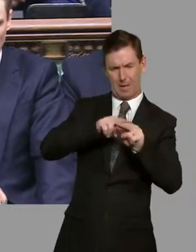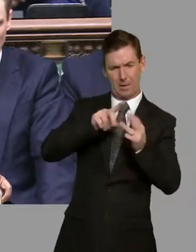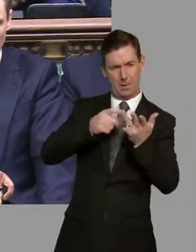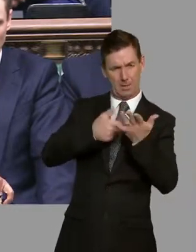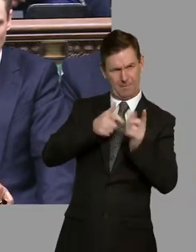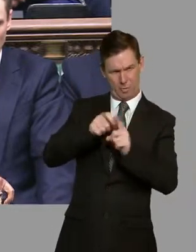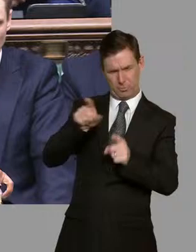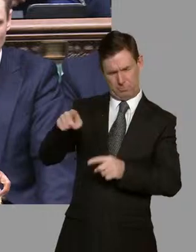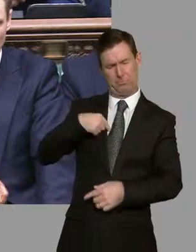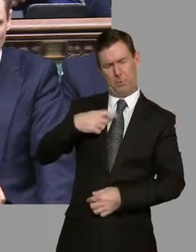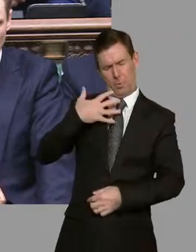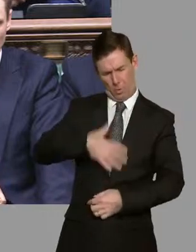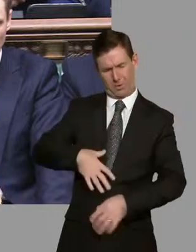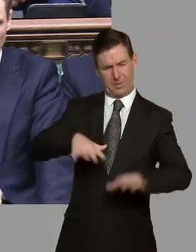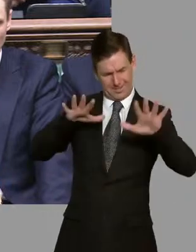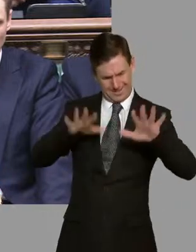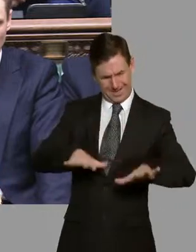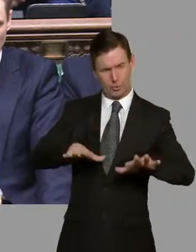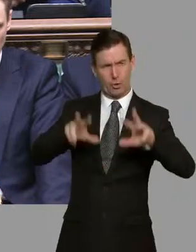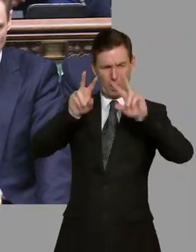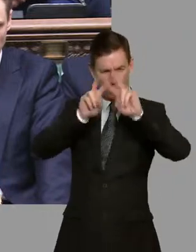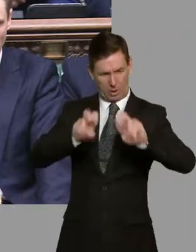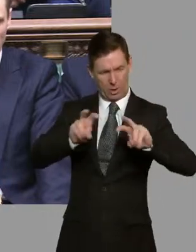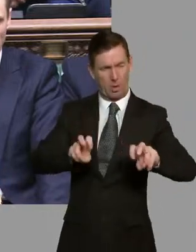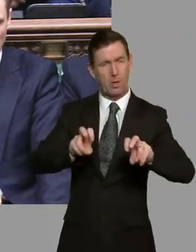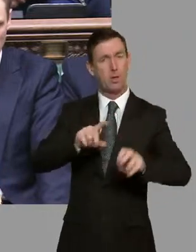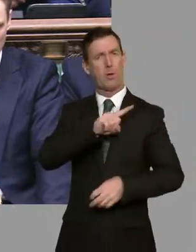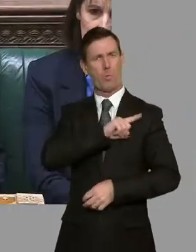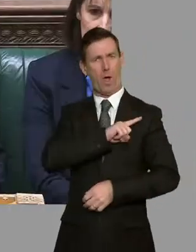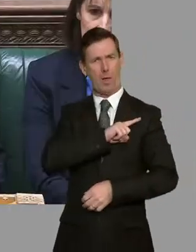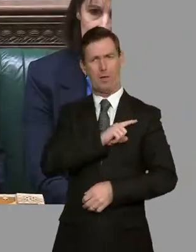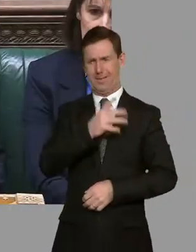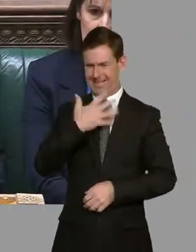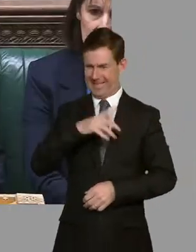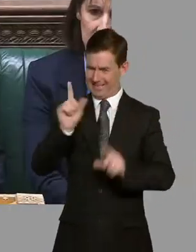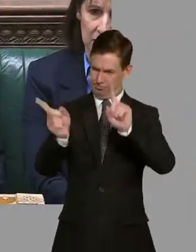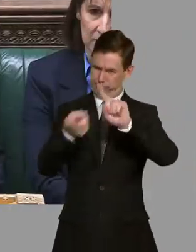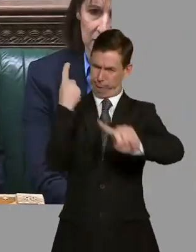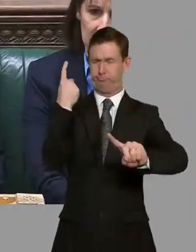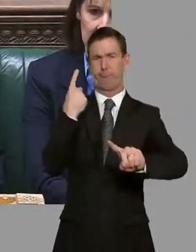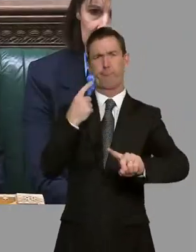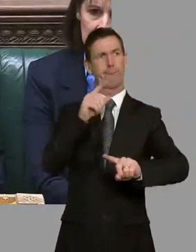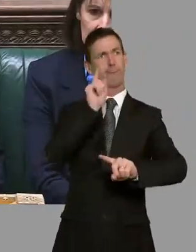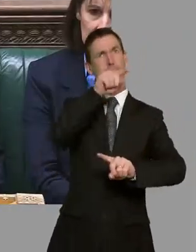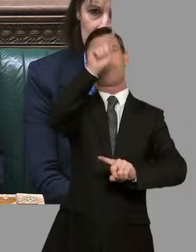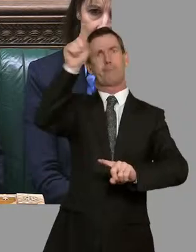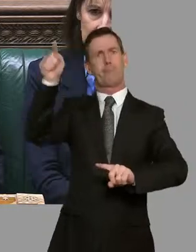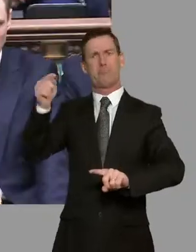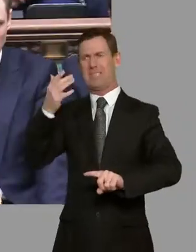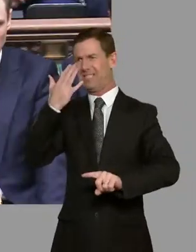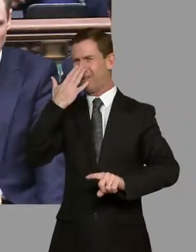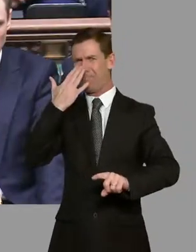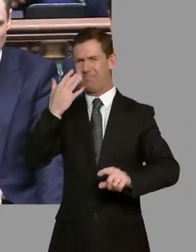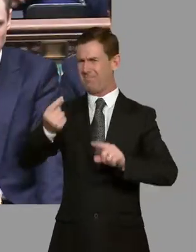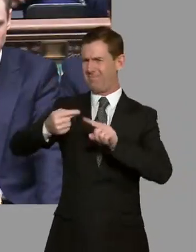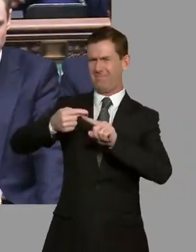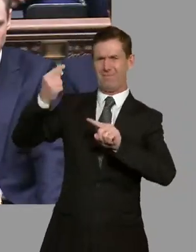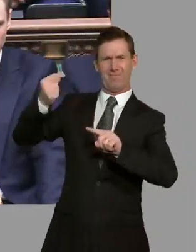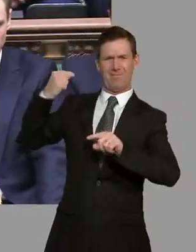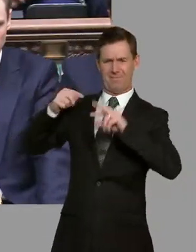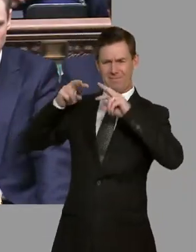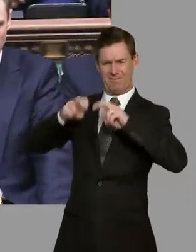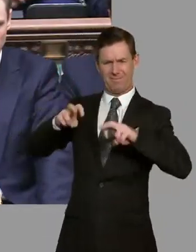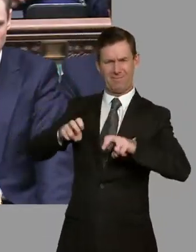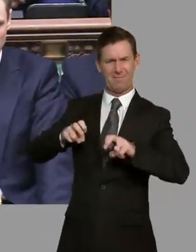it will hold people accountable in a way that previous inquiries have not. It is very possible